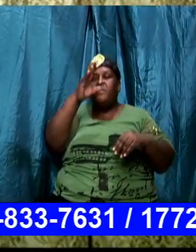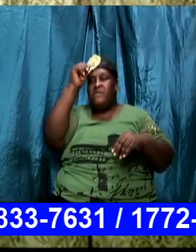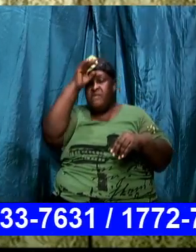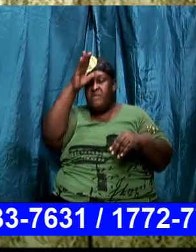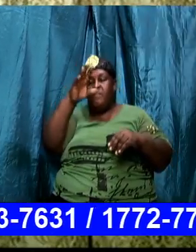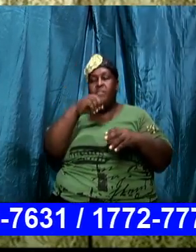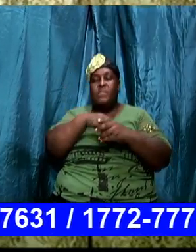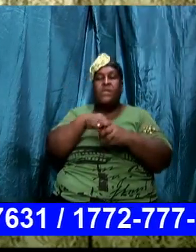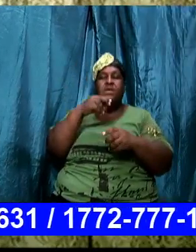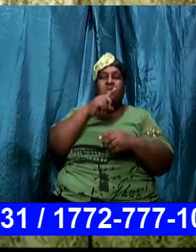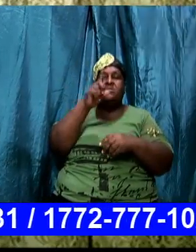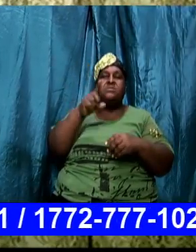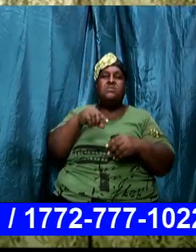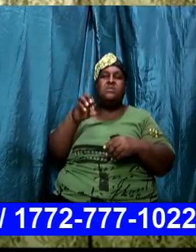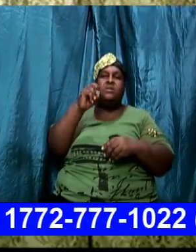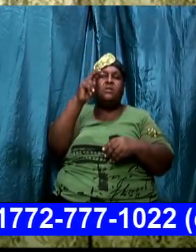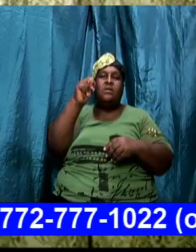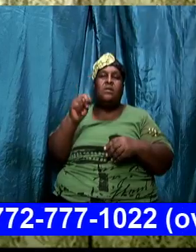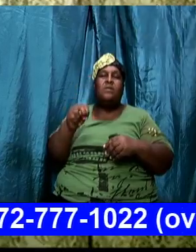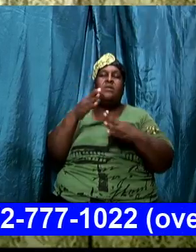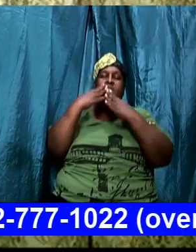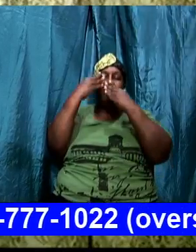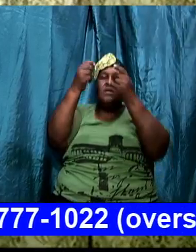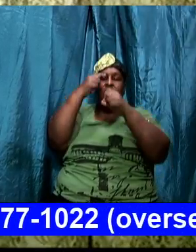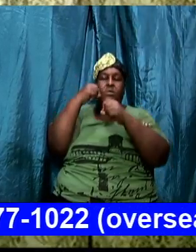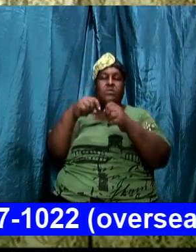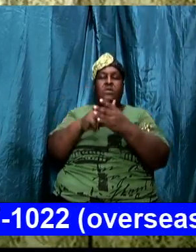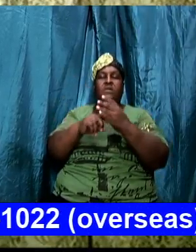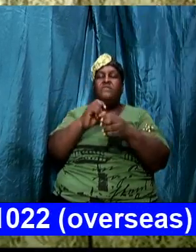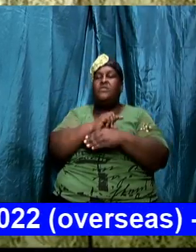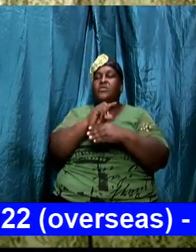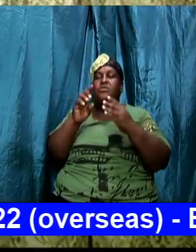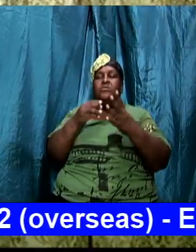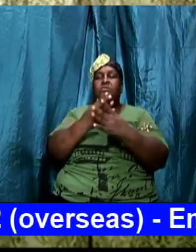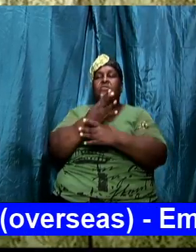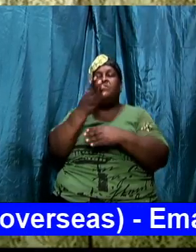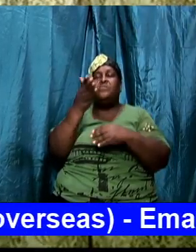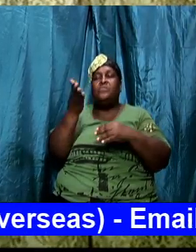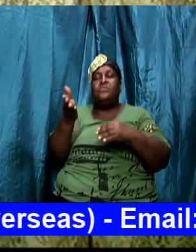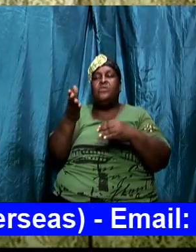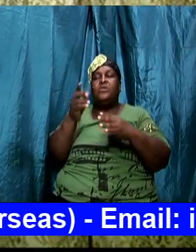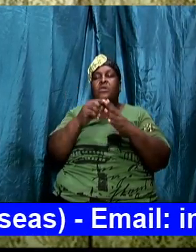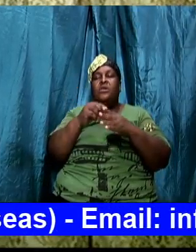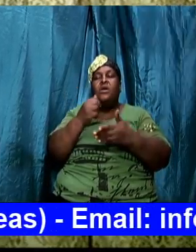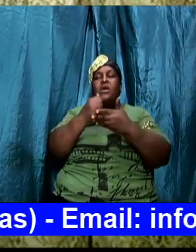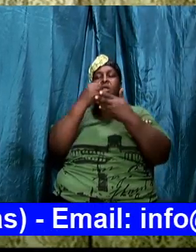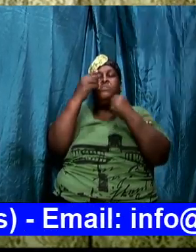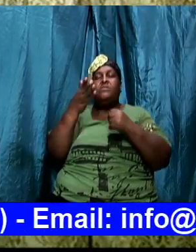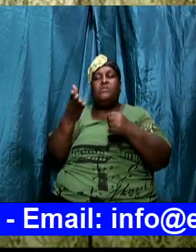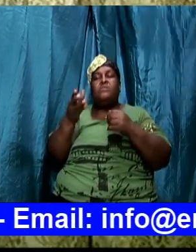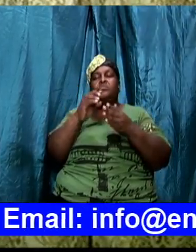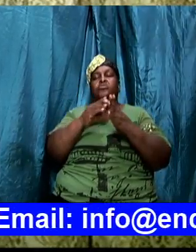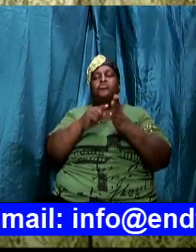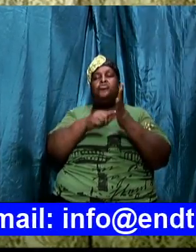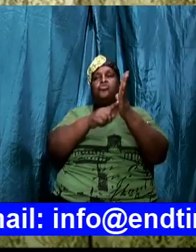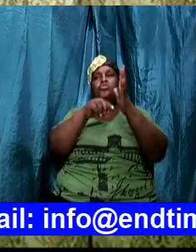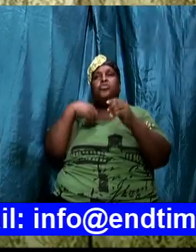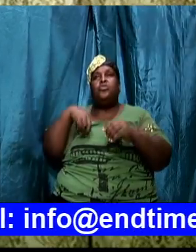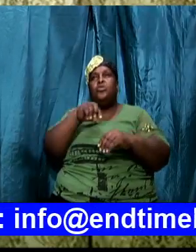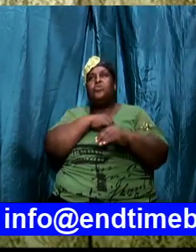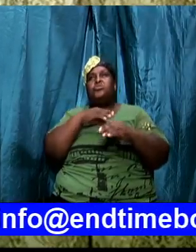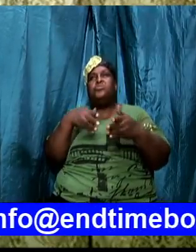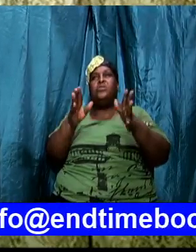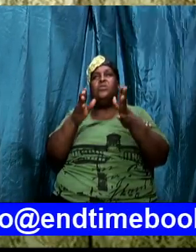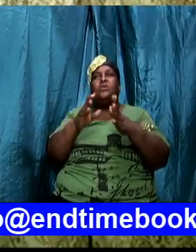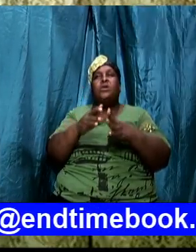in Zion. Thank you for what you have done through them in helping them to show us the way. Help us to follow them as